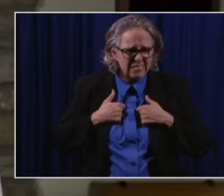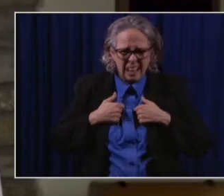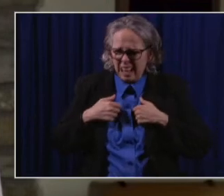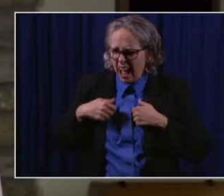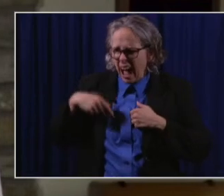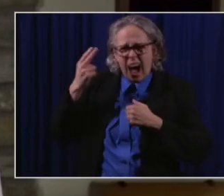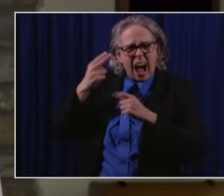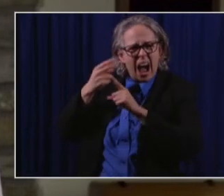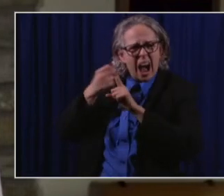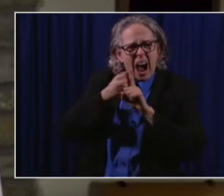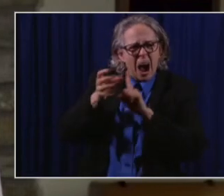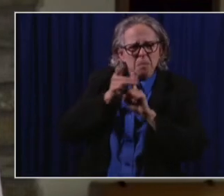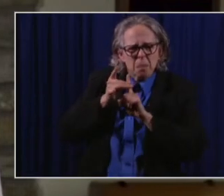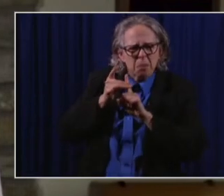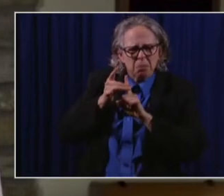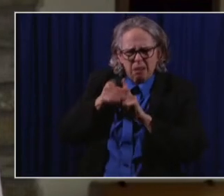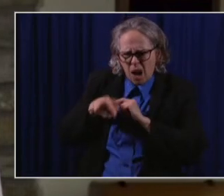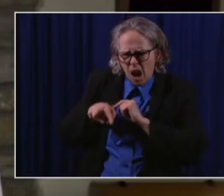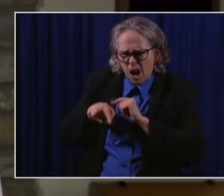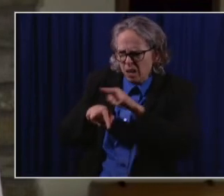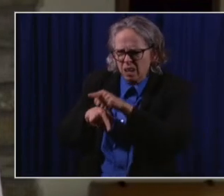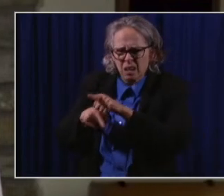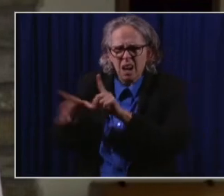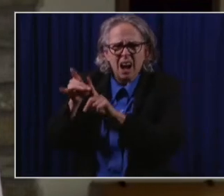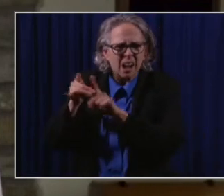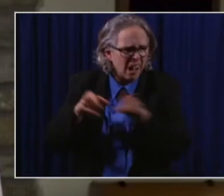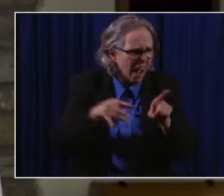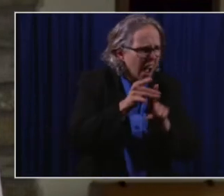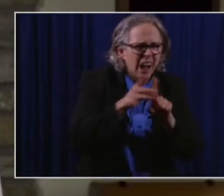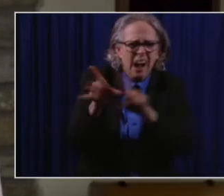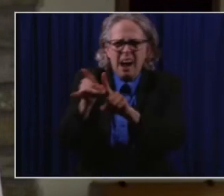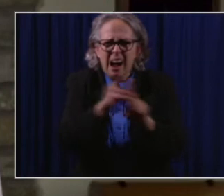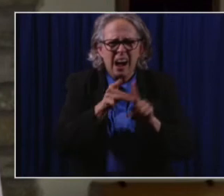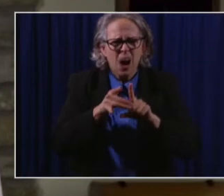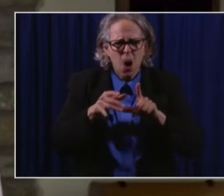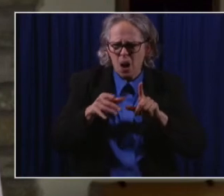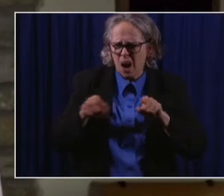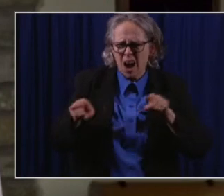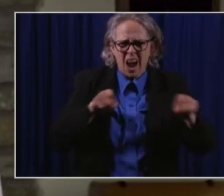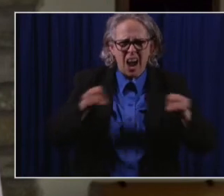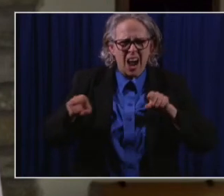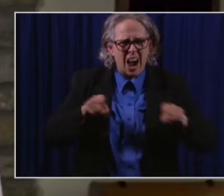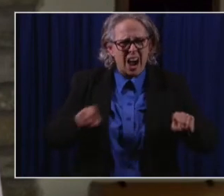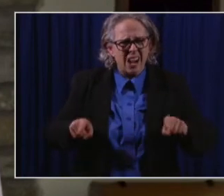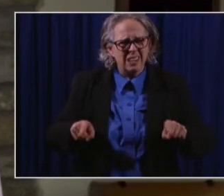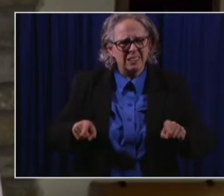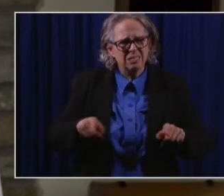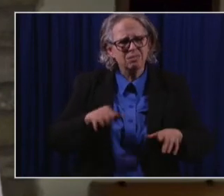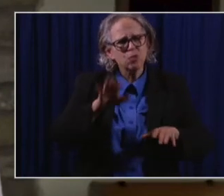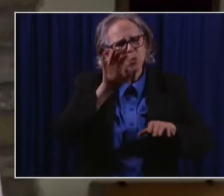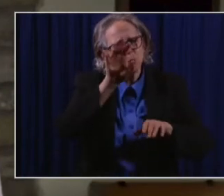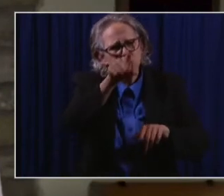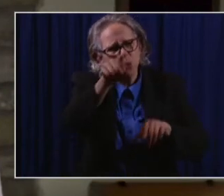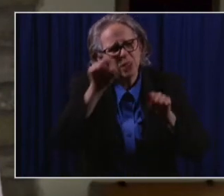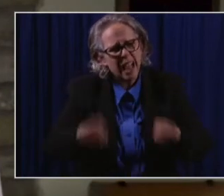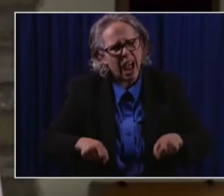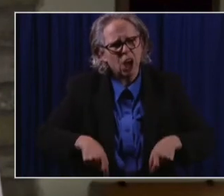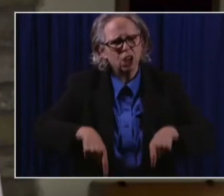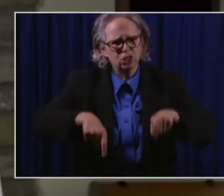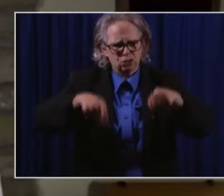of spread area. And that's something that we can do something about, though. It is not